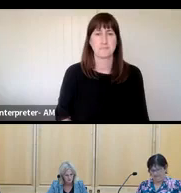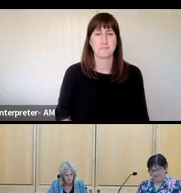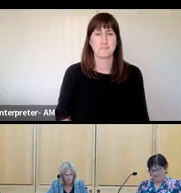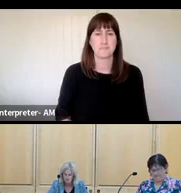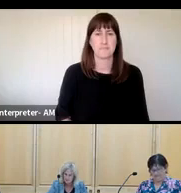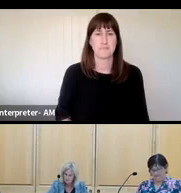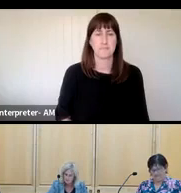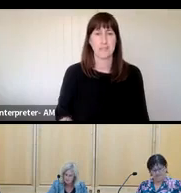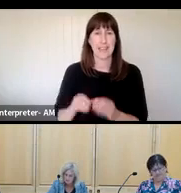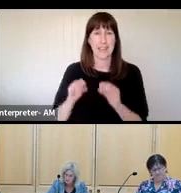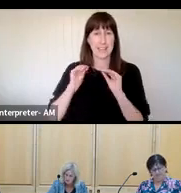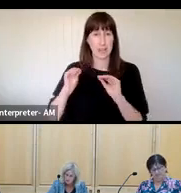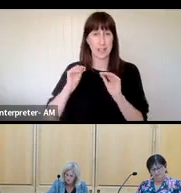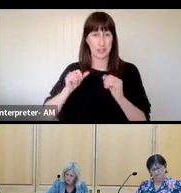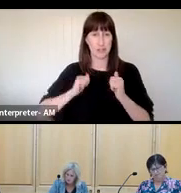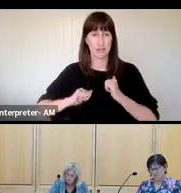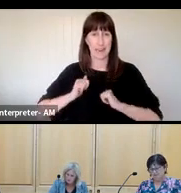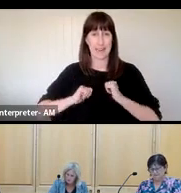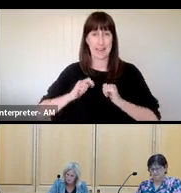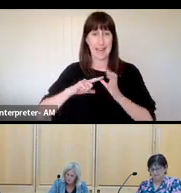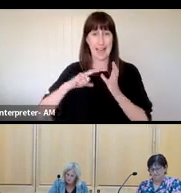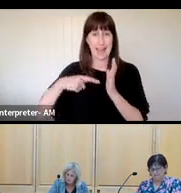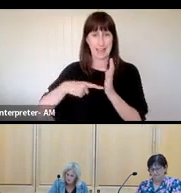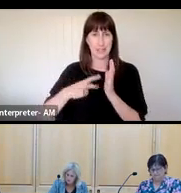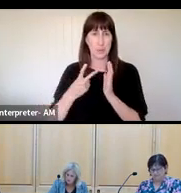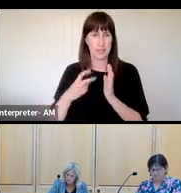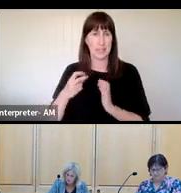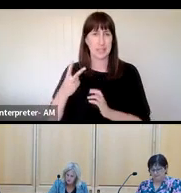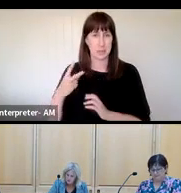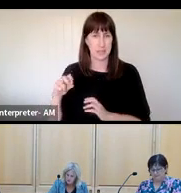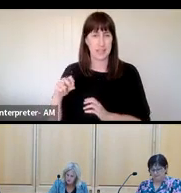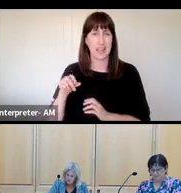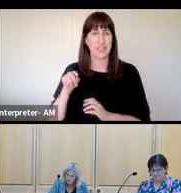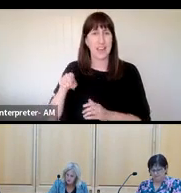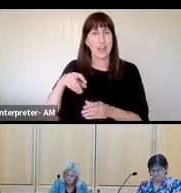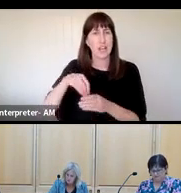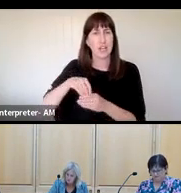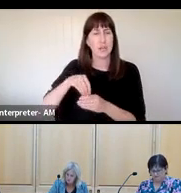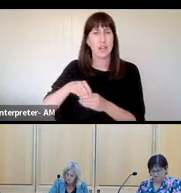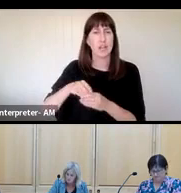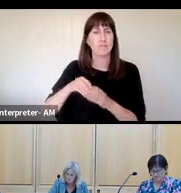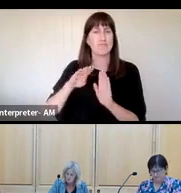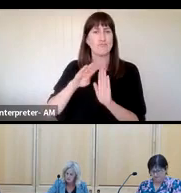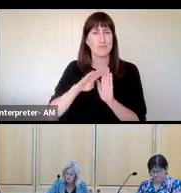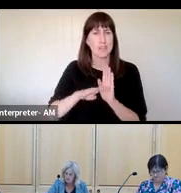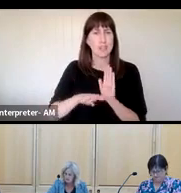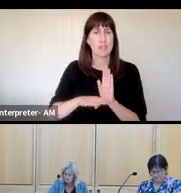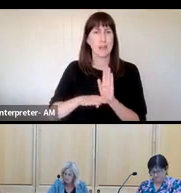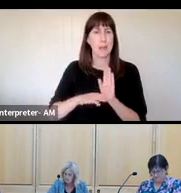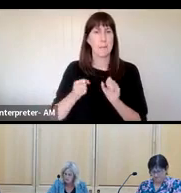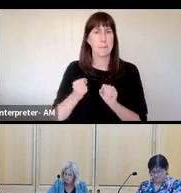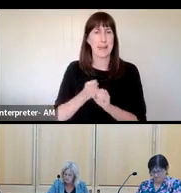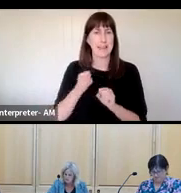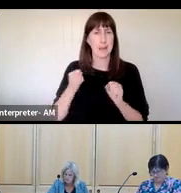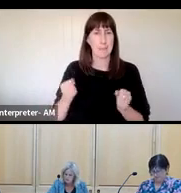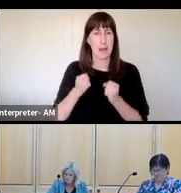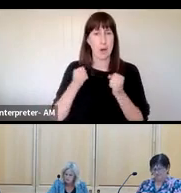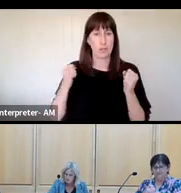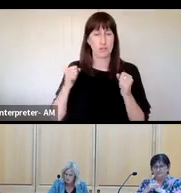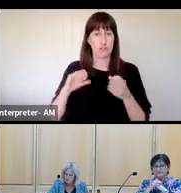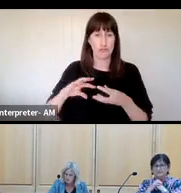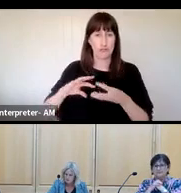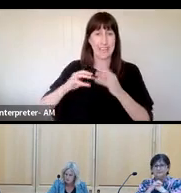Like the Education and Training Act 2020, that included regulatory making power to create a dispute resolution